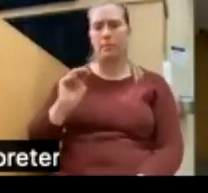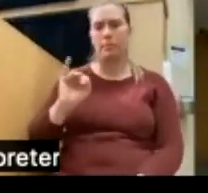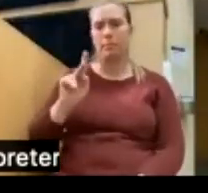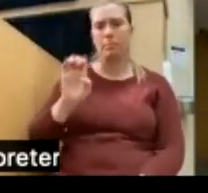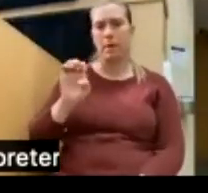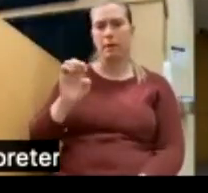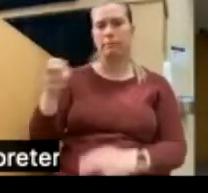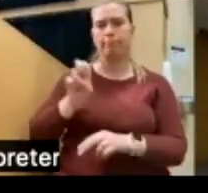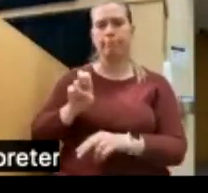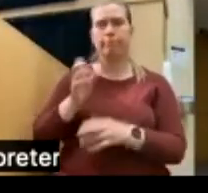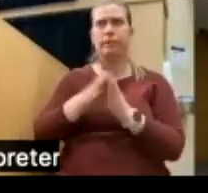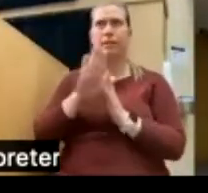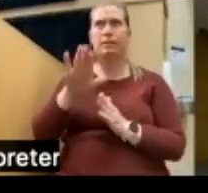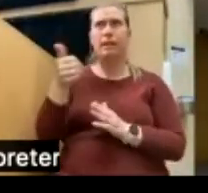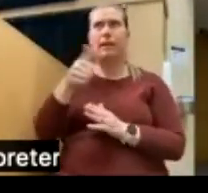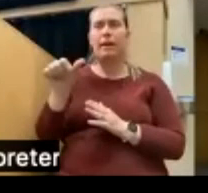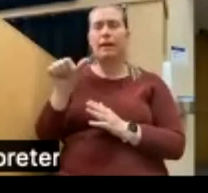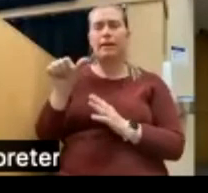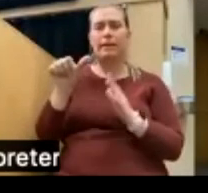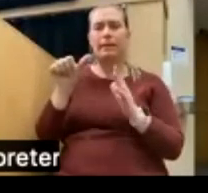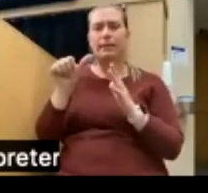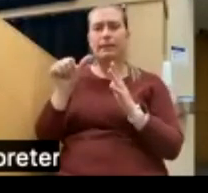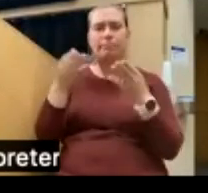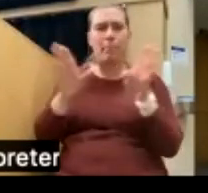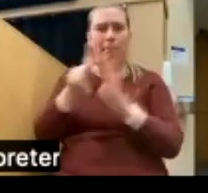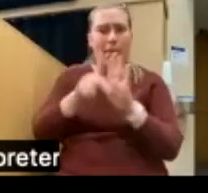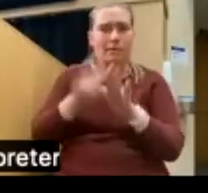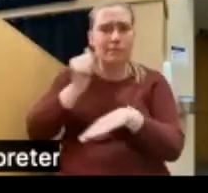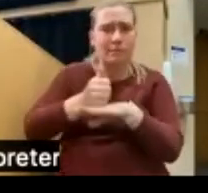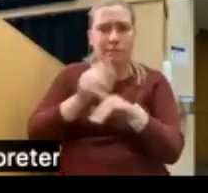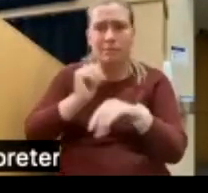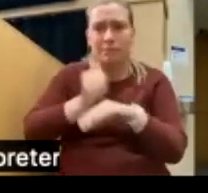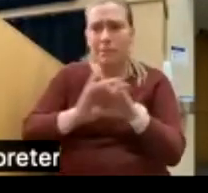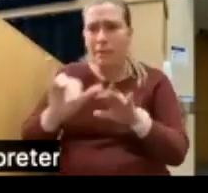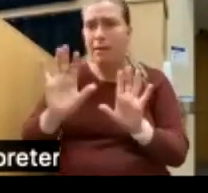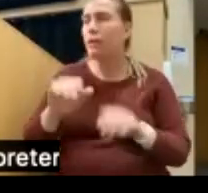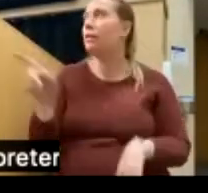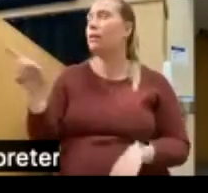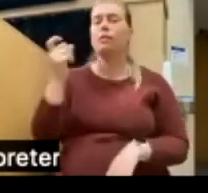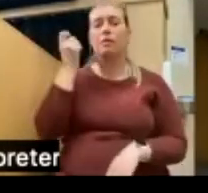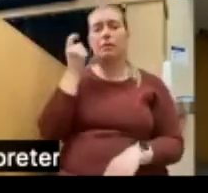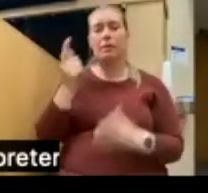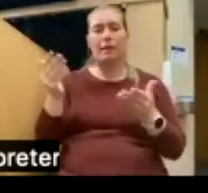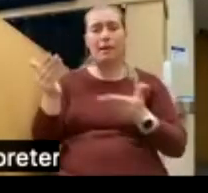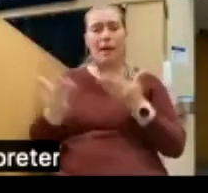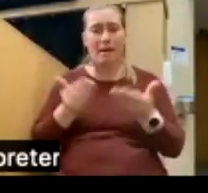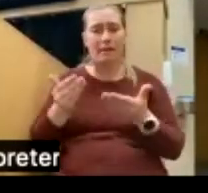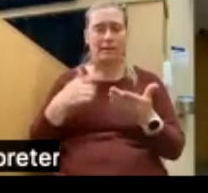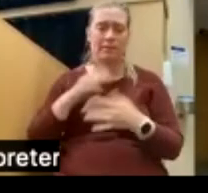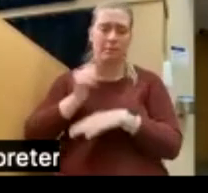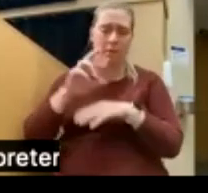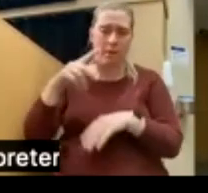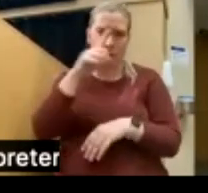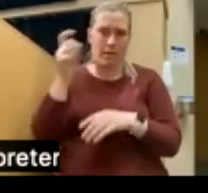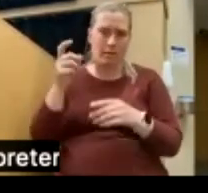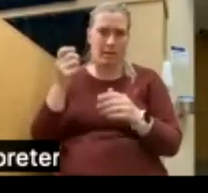Well, so it's varied. So kindness is sort of this umbrella term, but I use it in part because it's well understood by every person